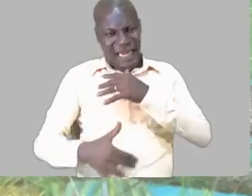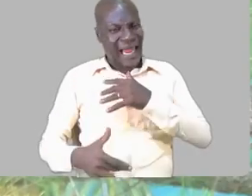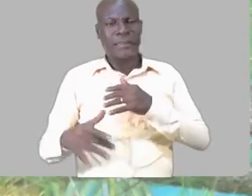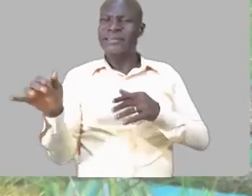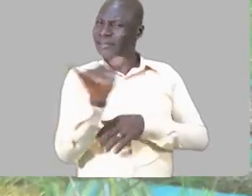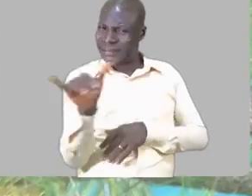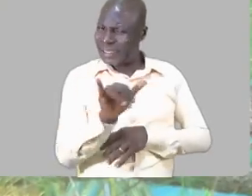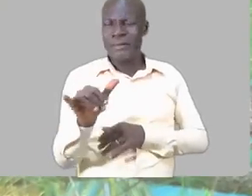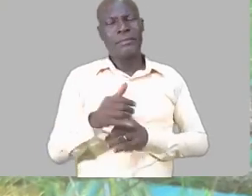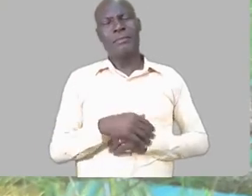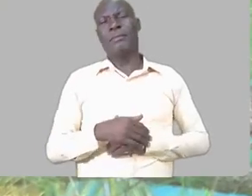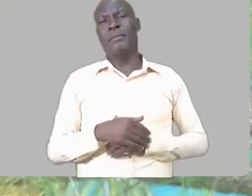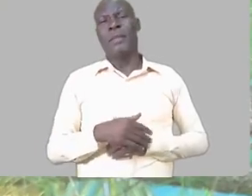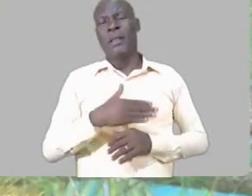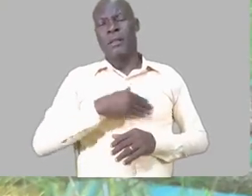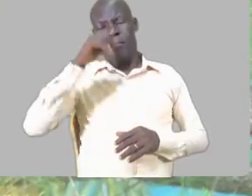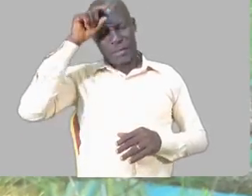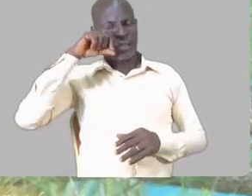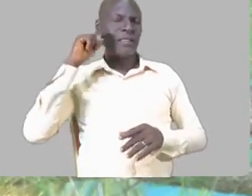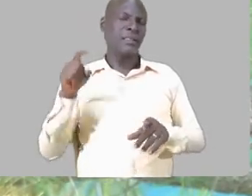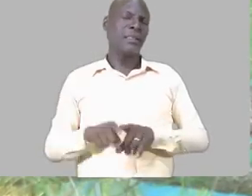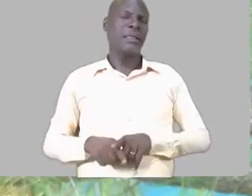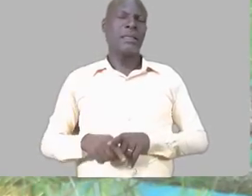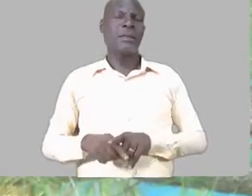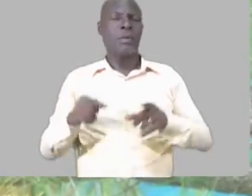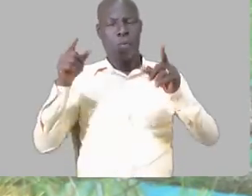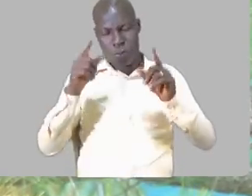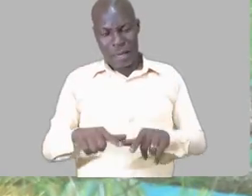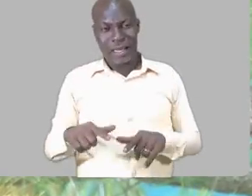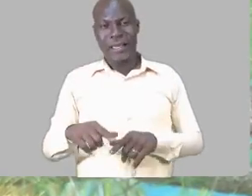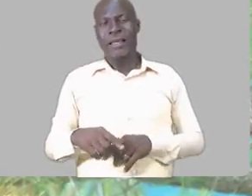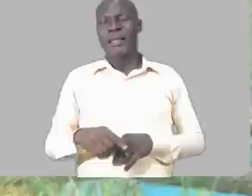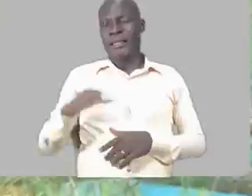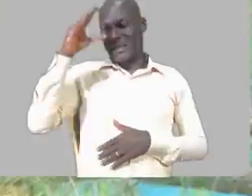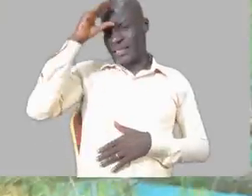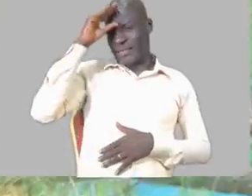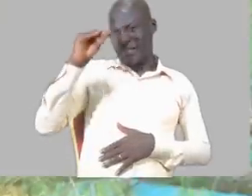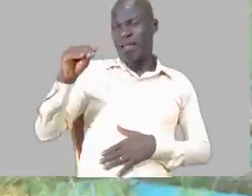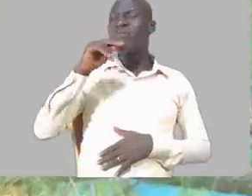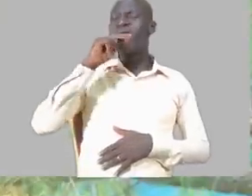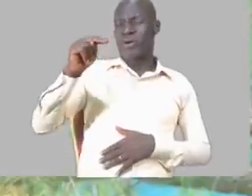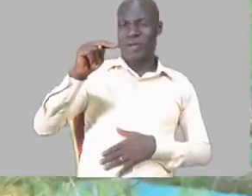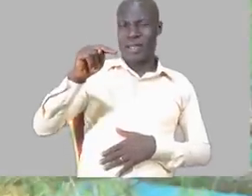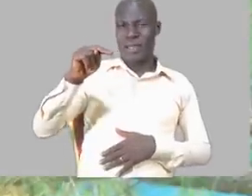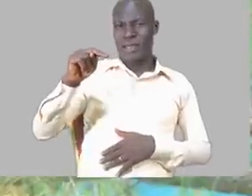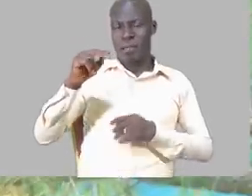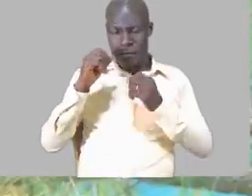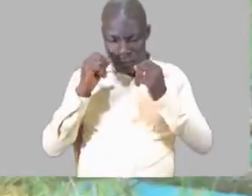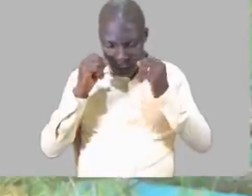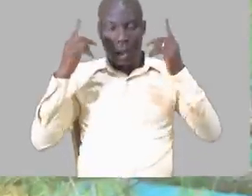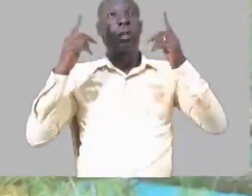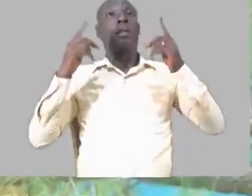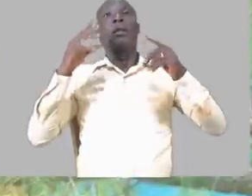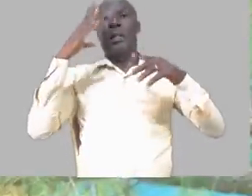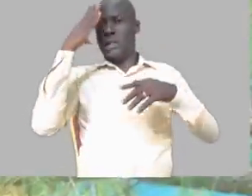wo odofo wo teme ebra opani noa e sorry ya